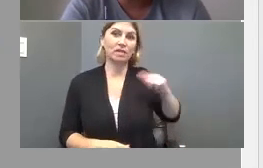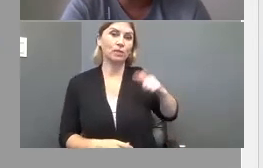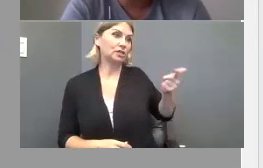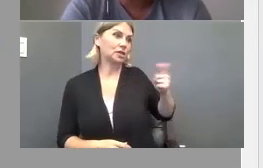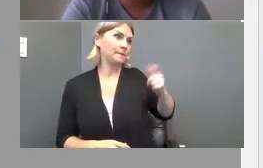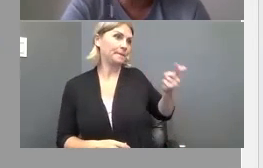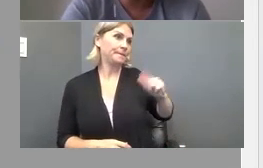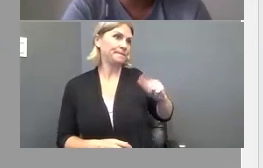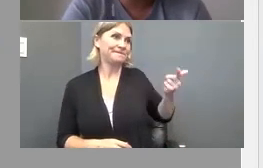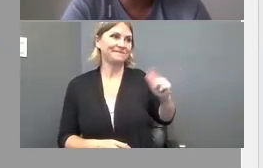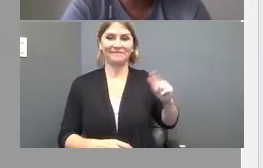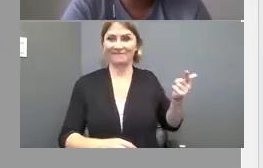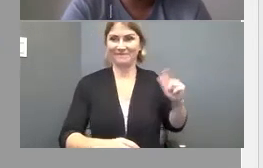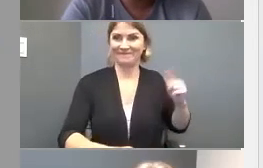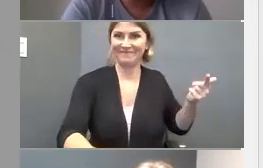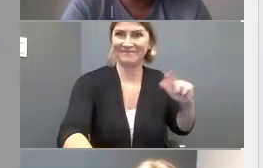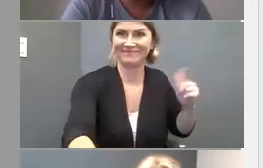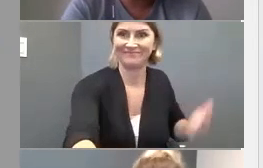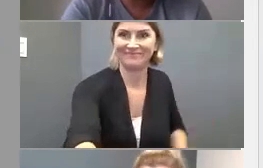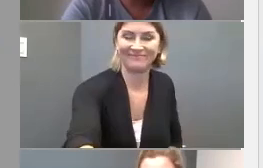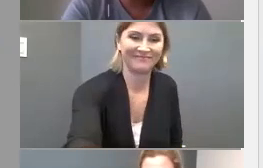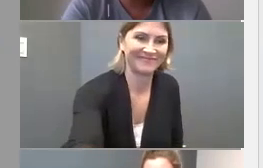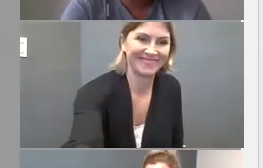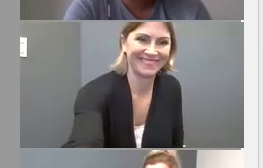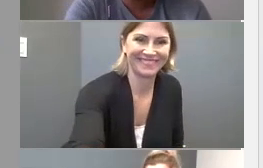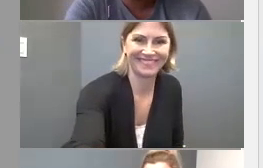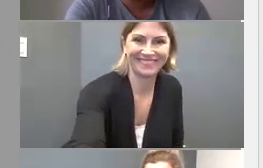No examples? Nobody knows any other? Fibonacci?